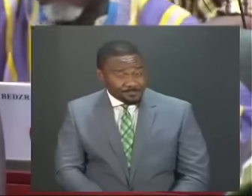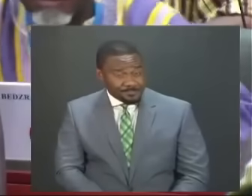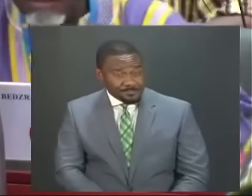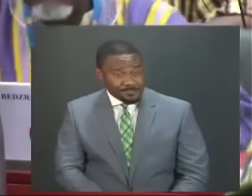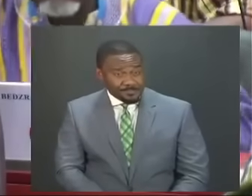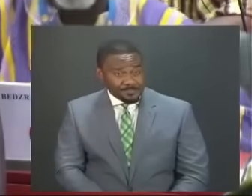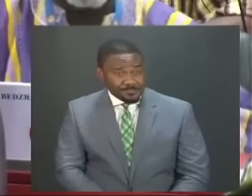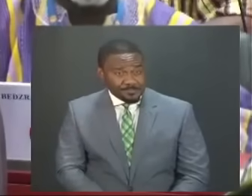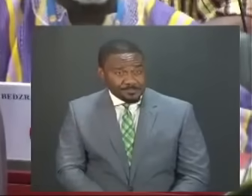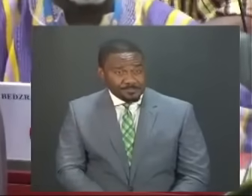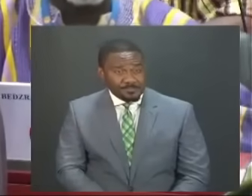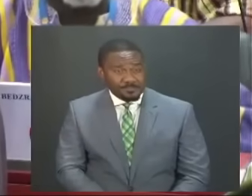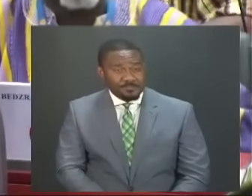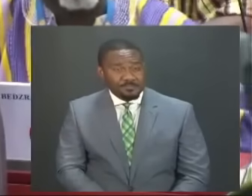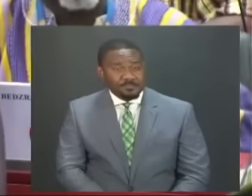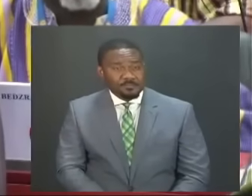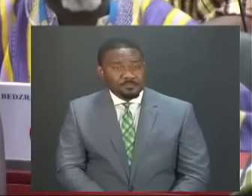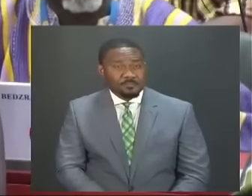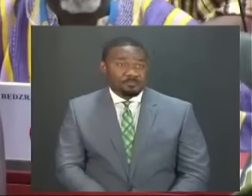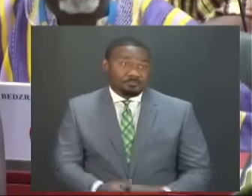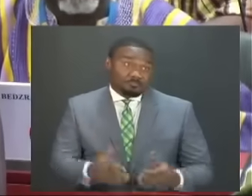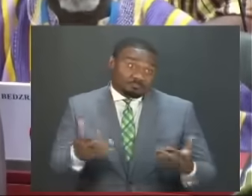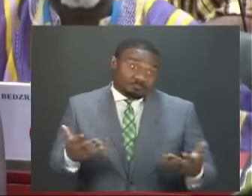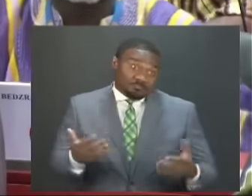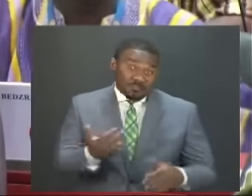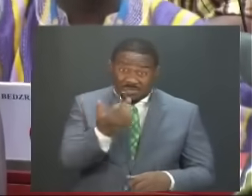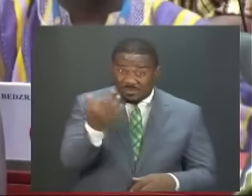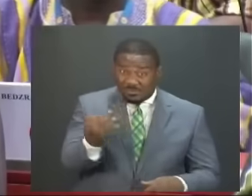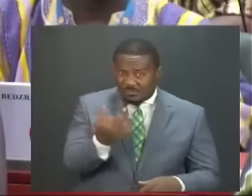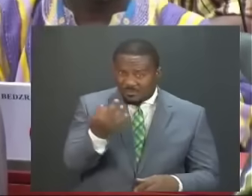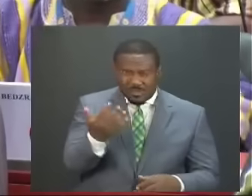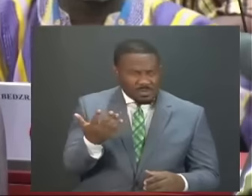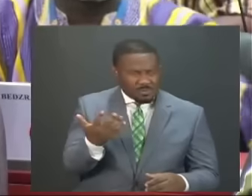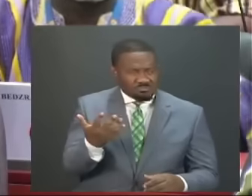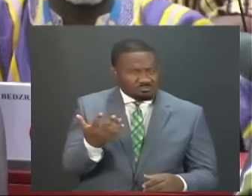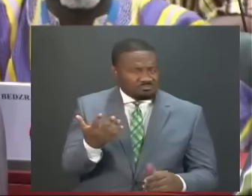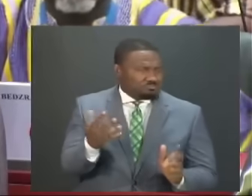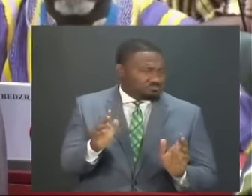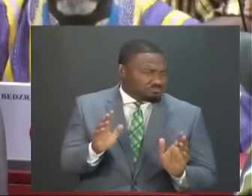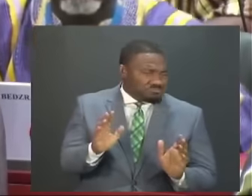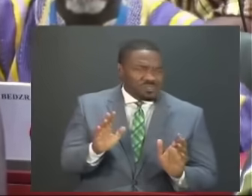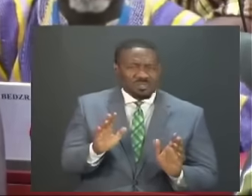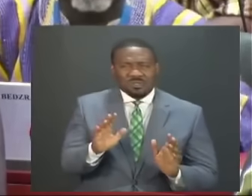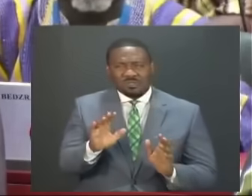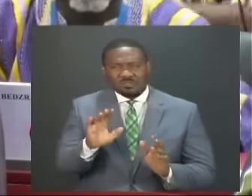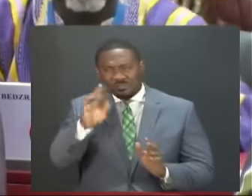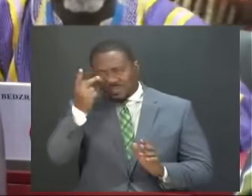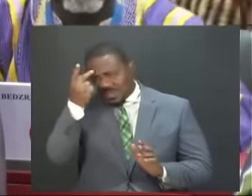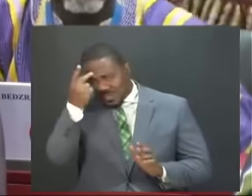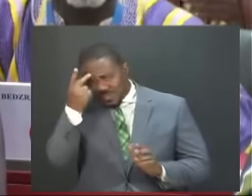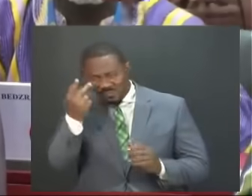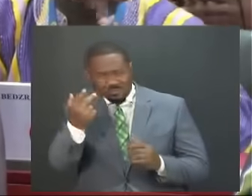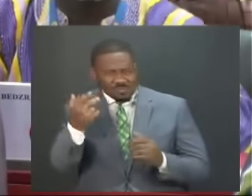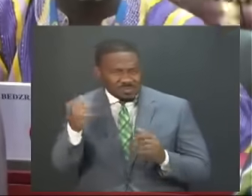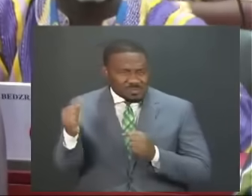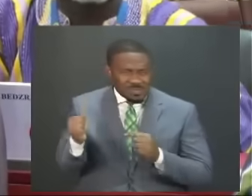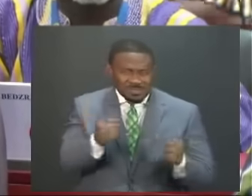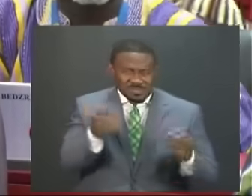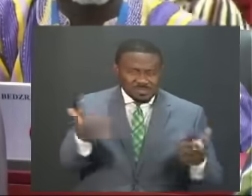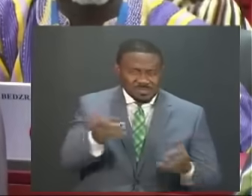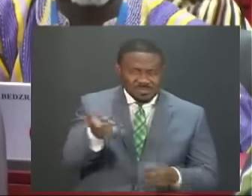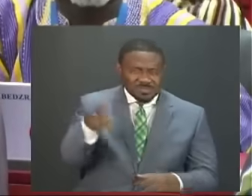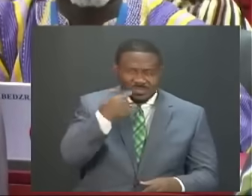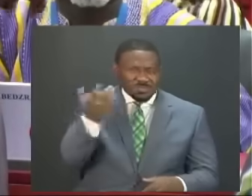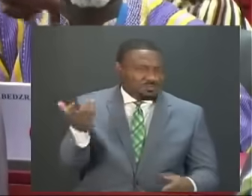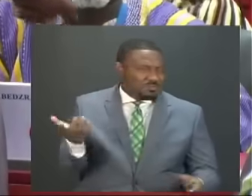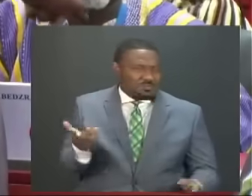Mr. Speaker, it is a Friday political strategy to put it out in the media that my majority